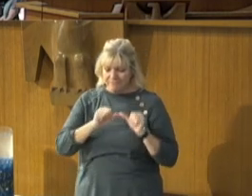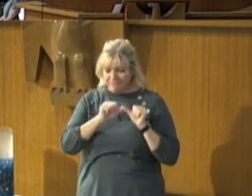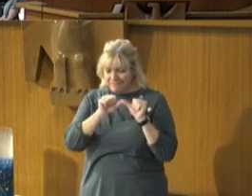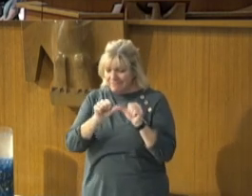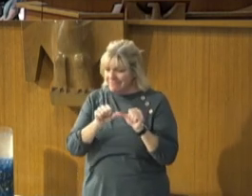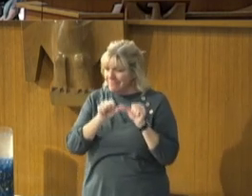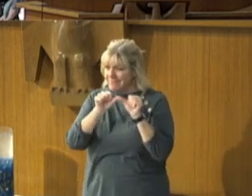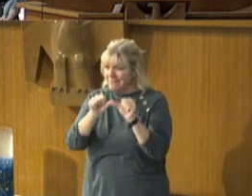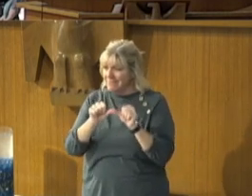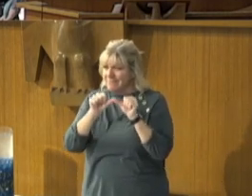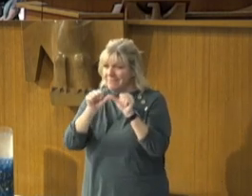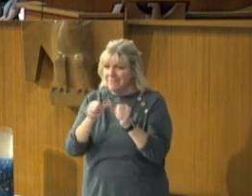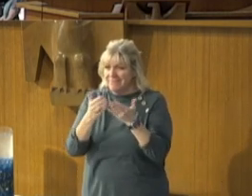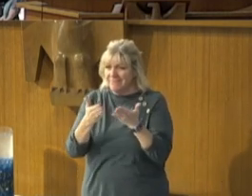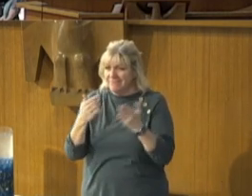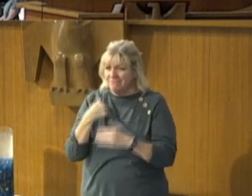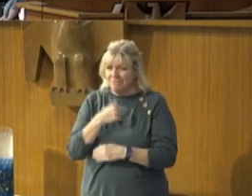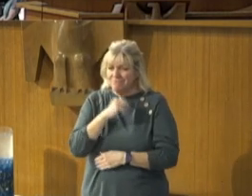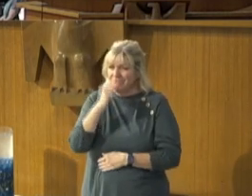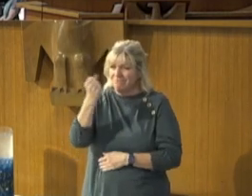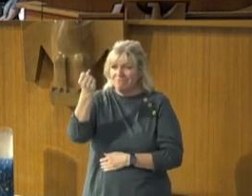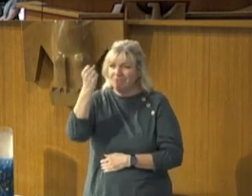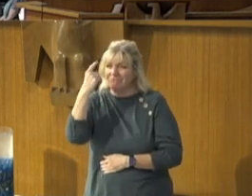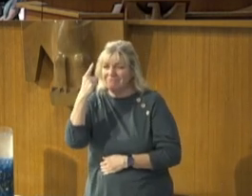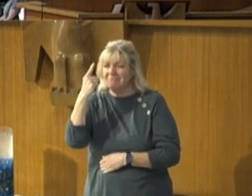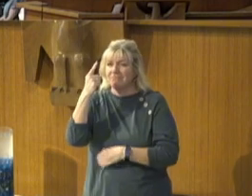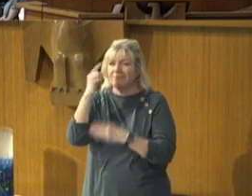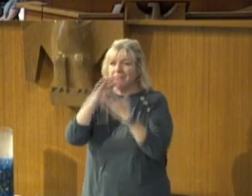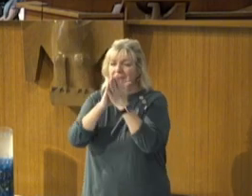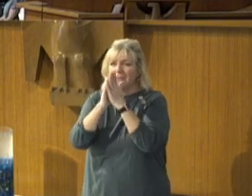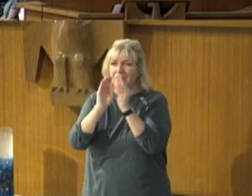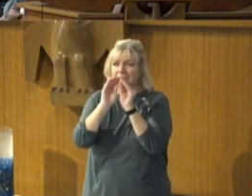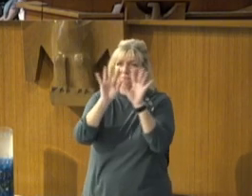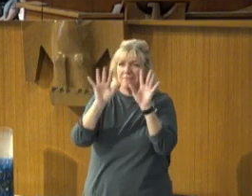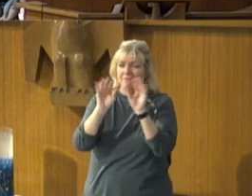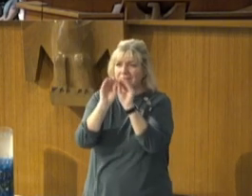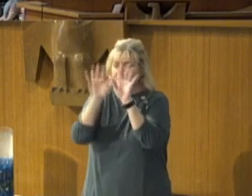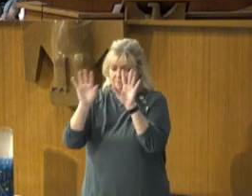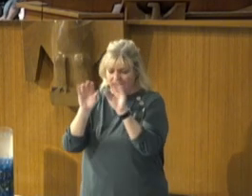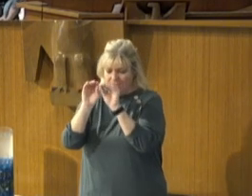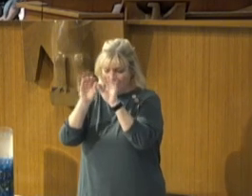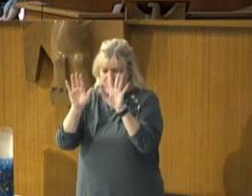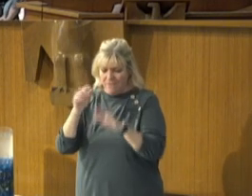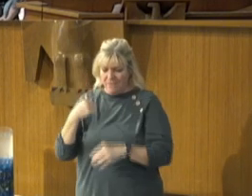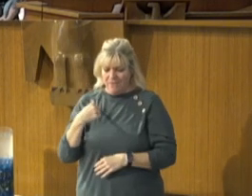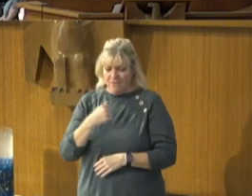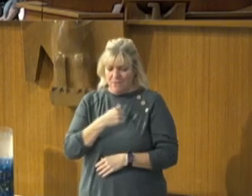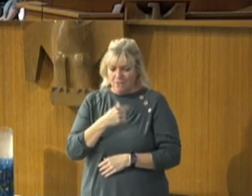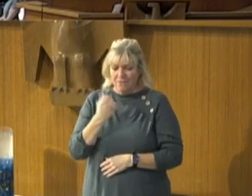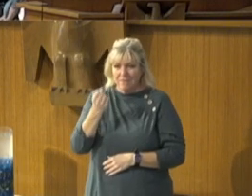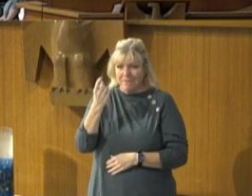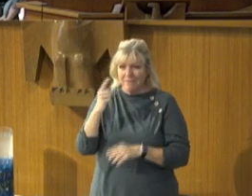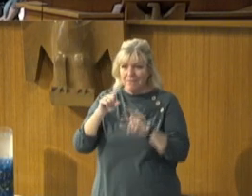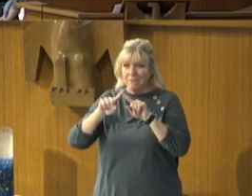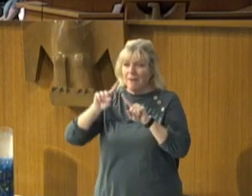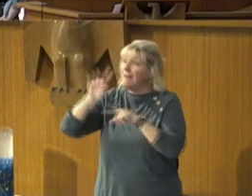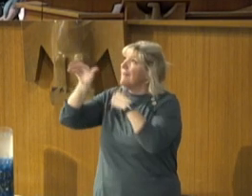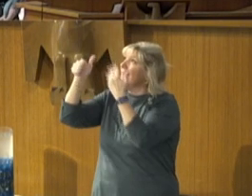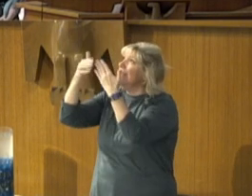On and on the mysteries unwind themselves, eternally still